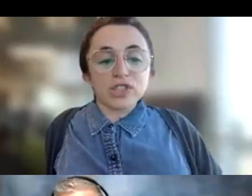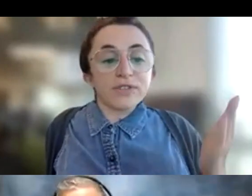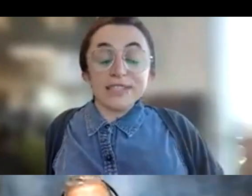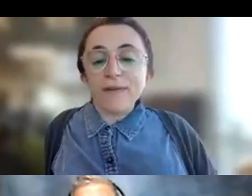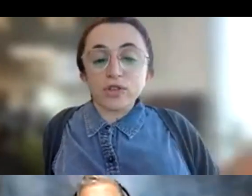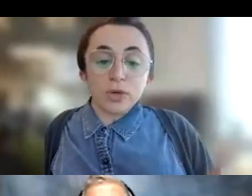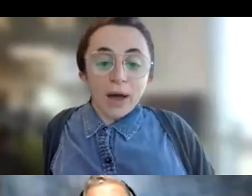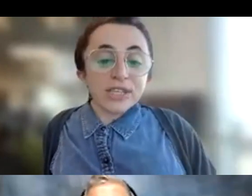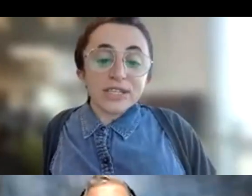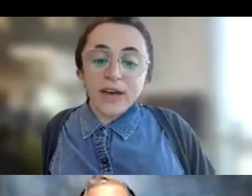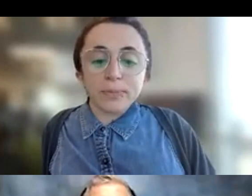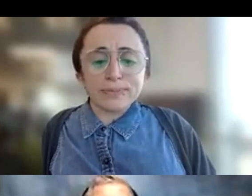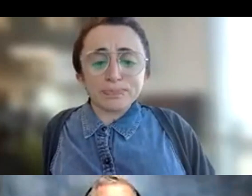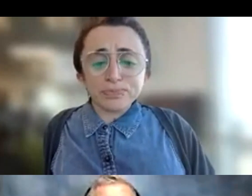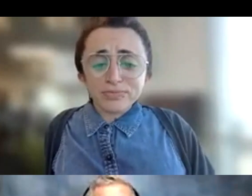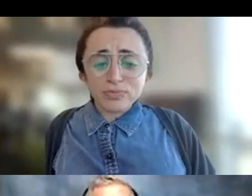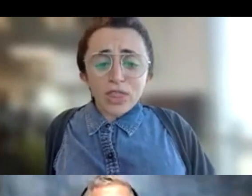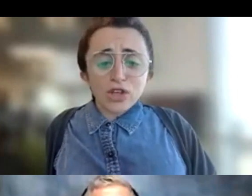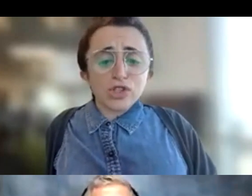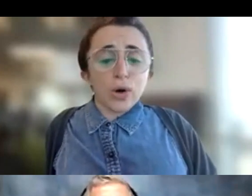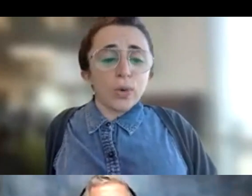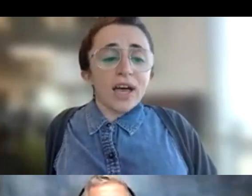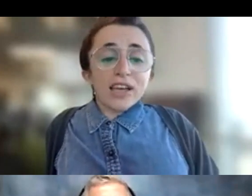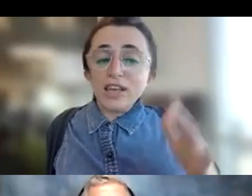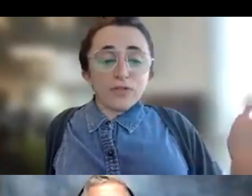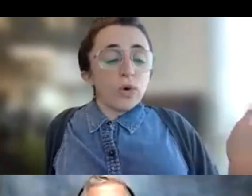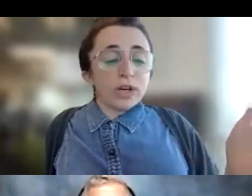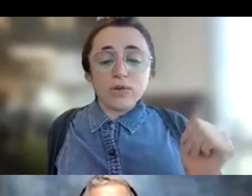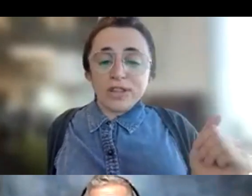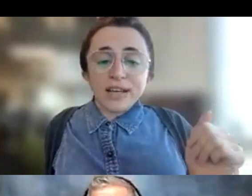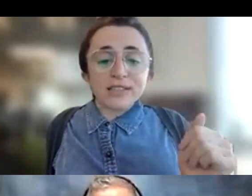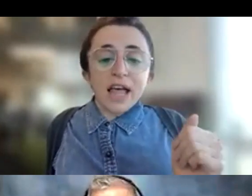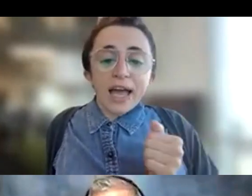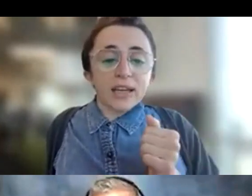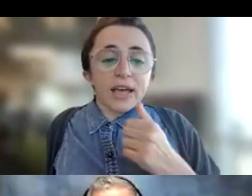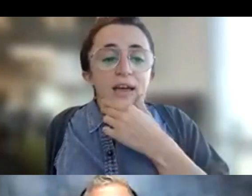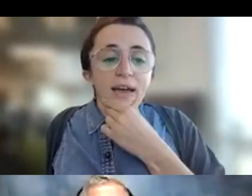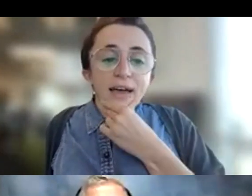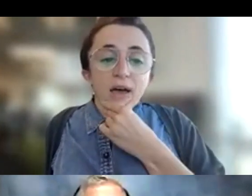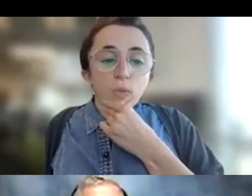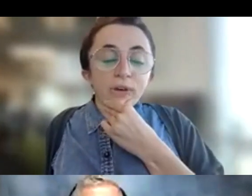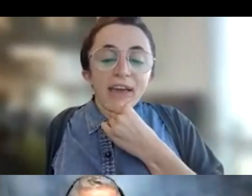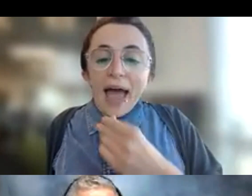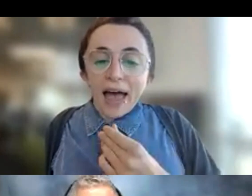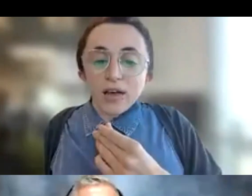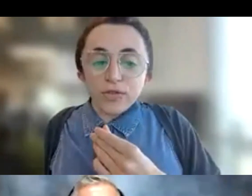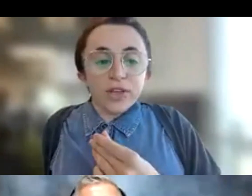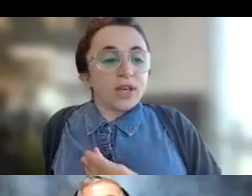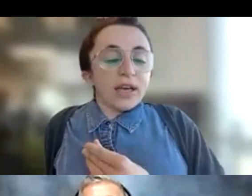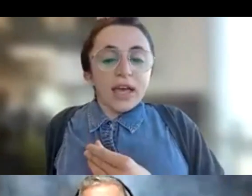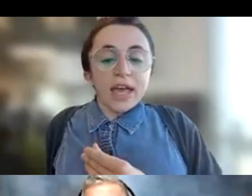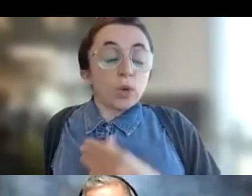based services have to do with housing development? So if you want to go to the next slide, we